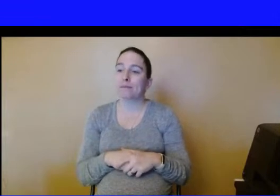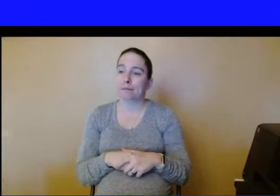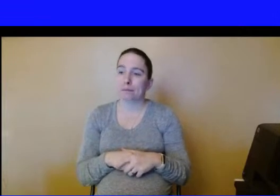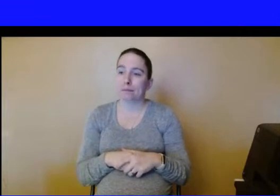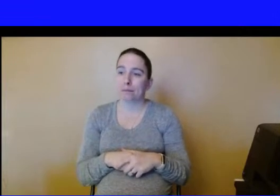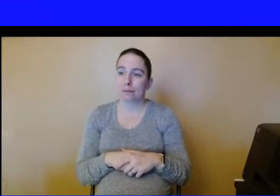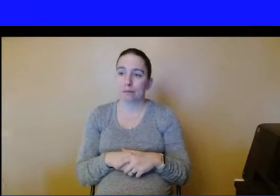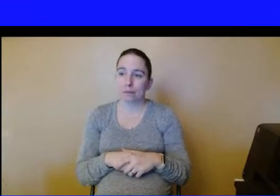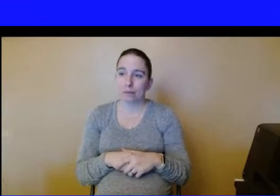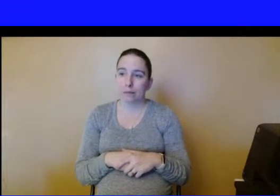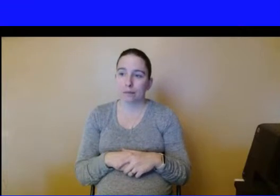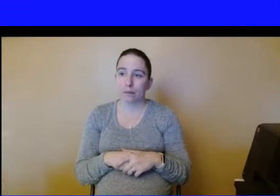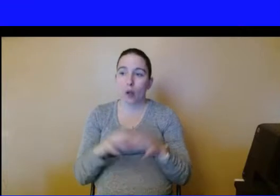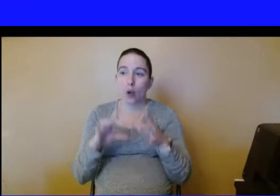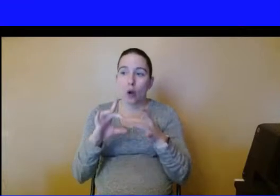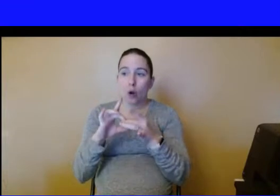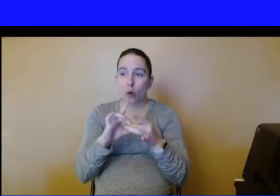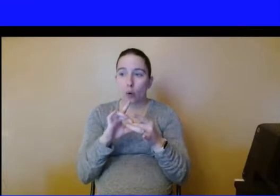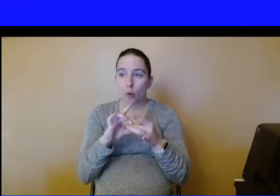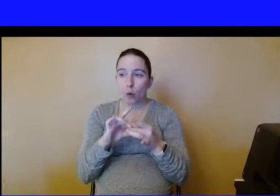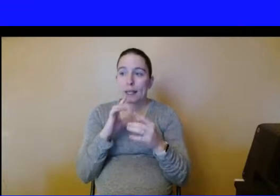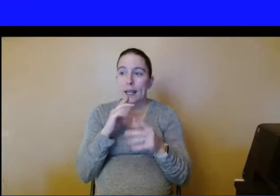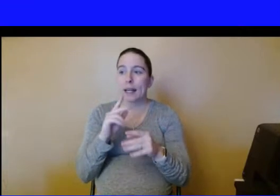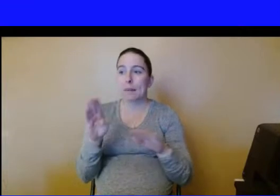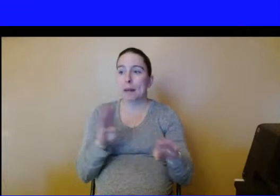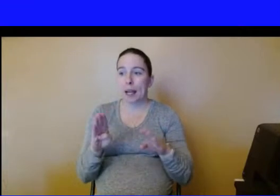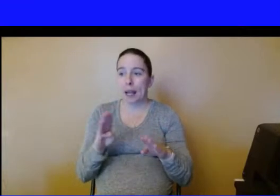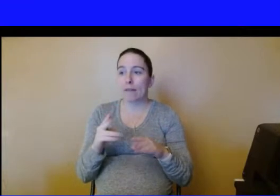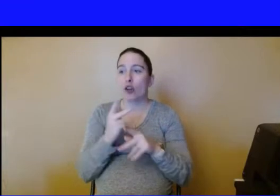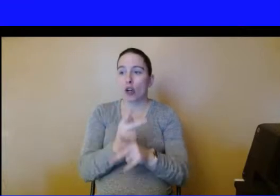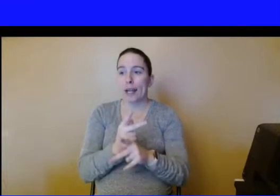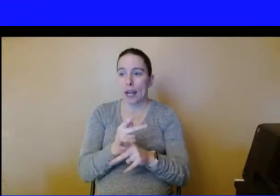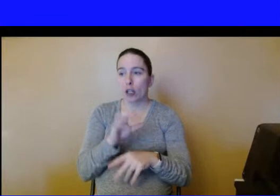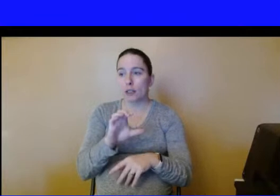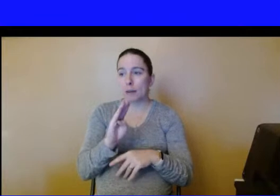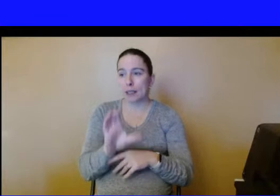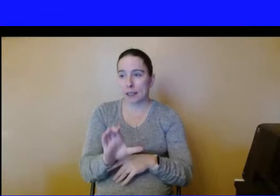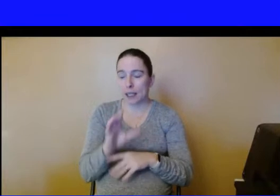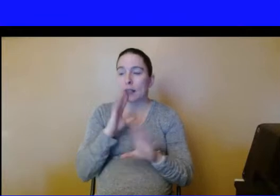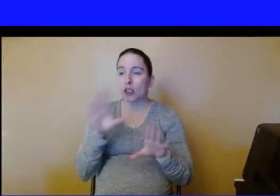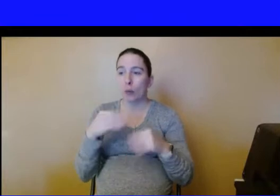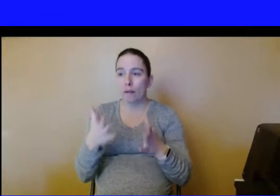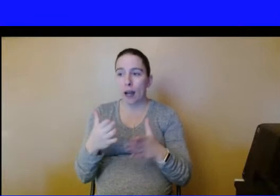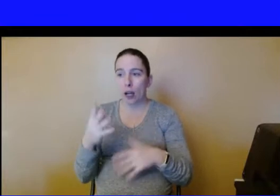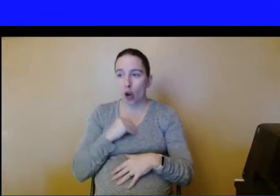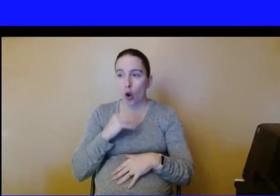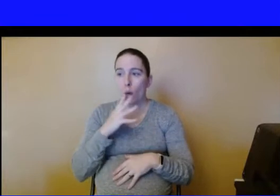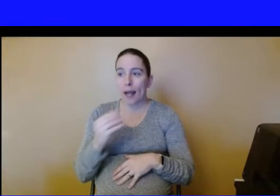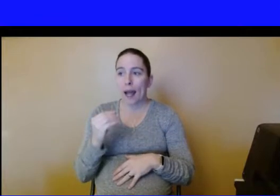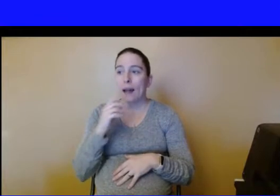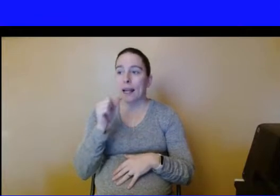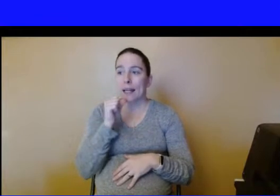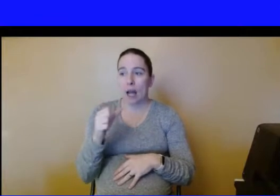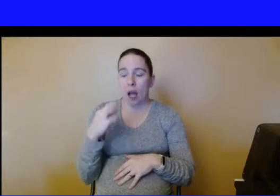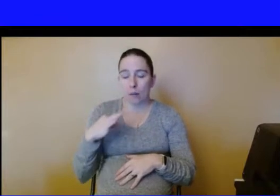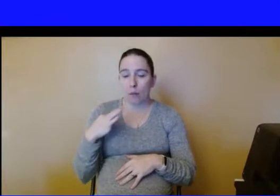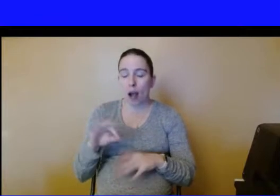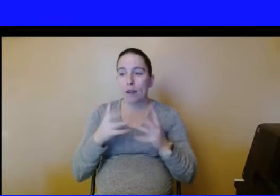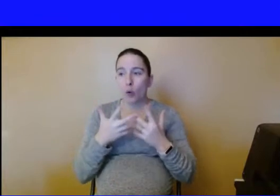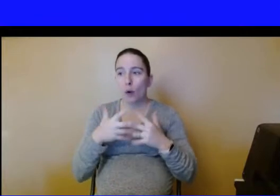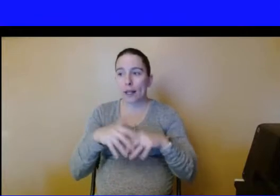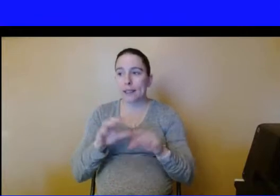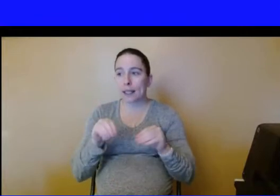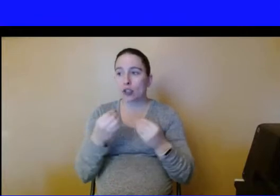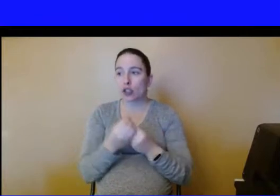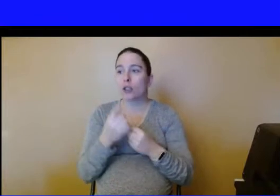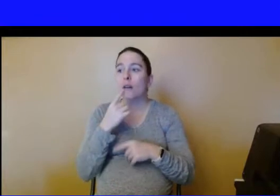to behavioral and physical health services while addressing the social determinants of health. CBC acts as a single point